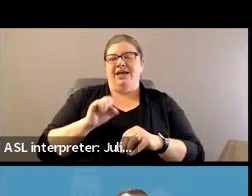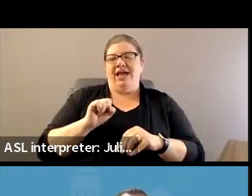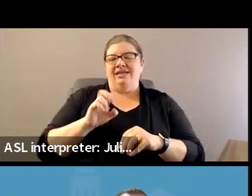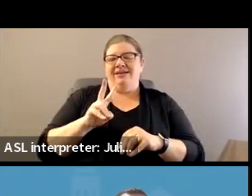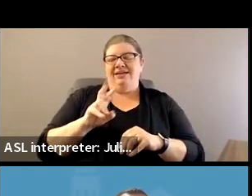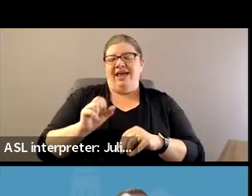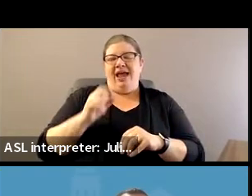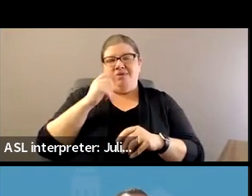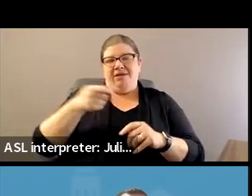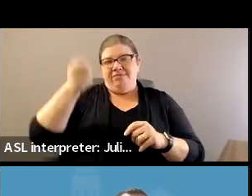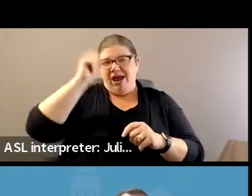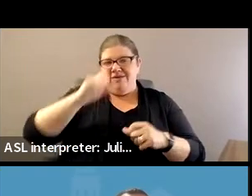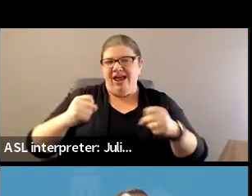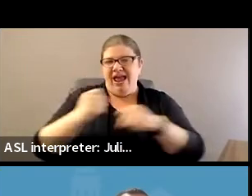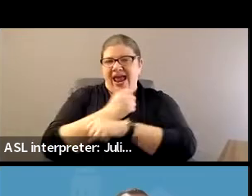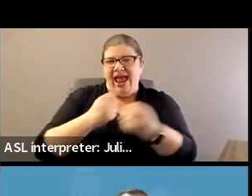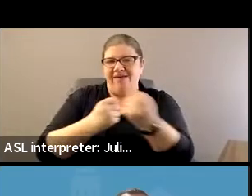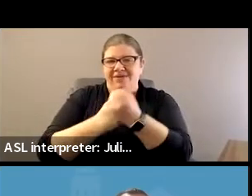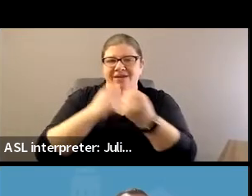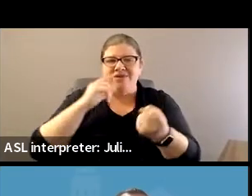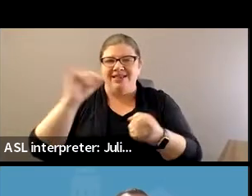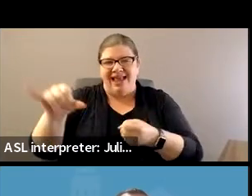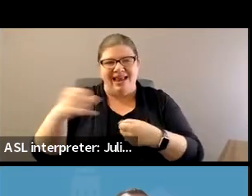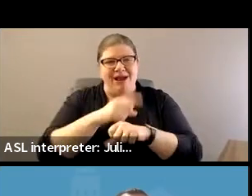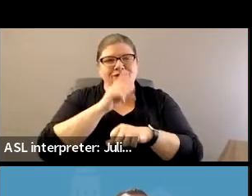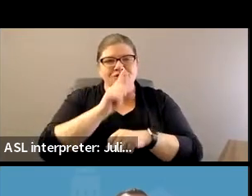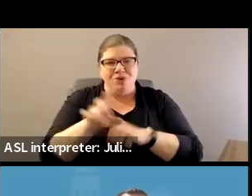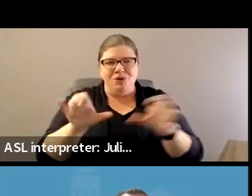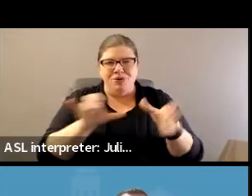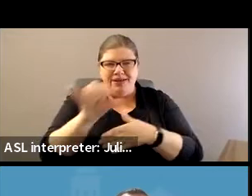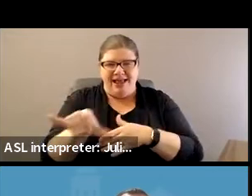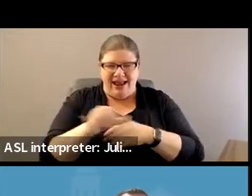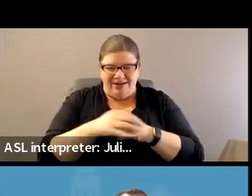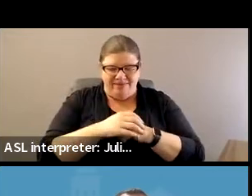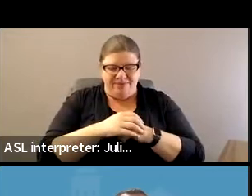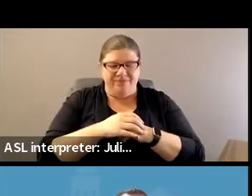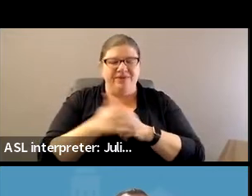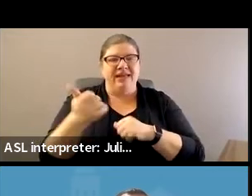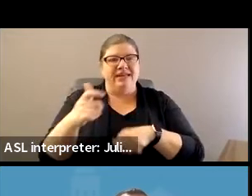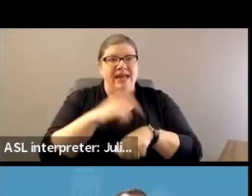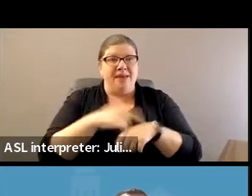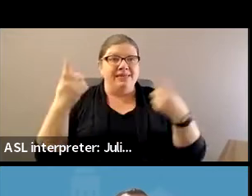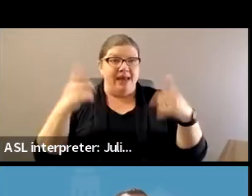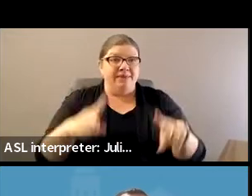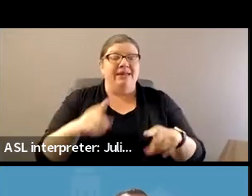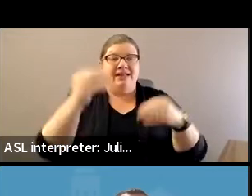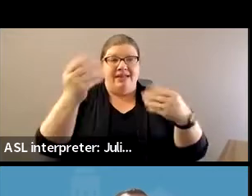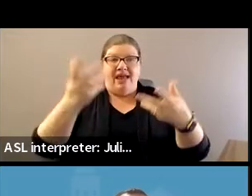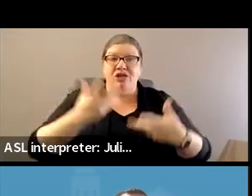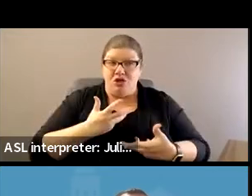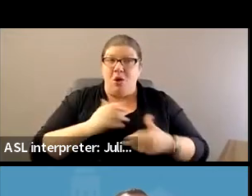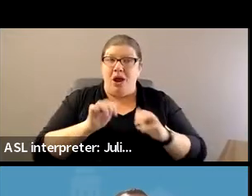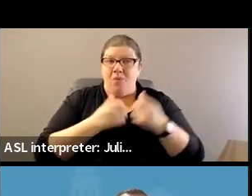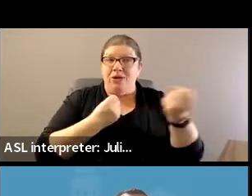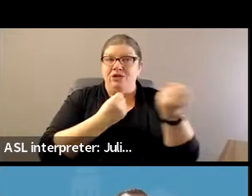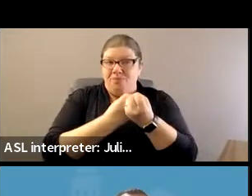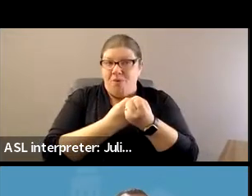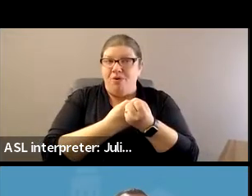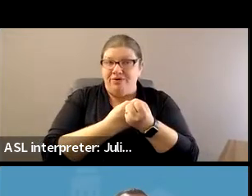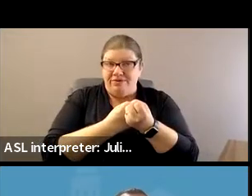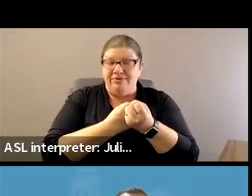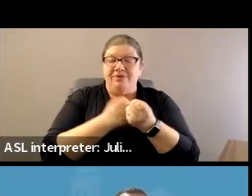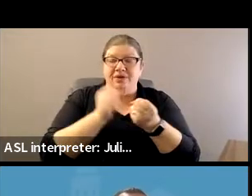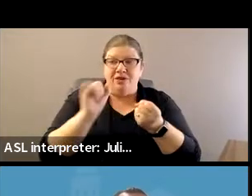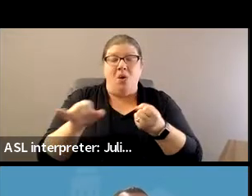hat on and go advocate for that, making sure that we do that. So anytime that that's happening, please let us know that, how we can support those issues that we're